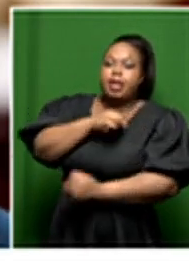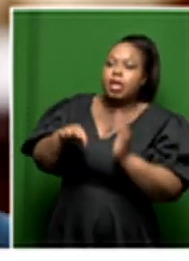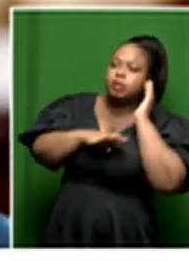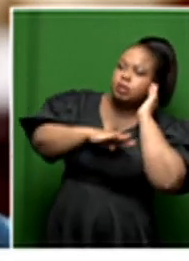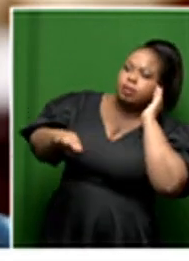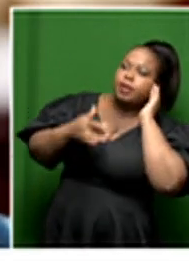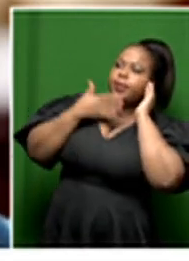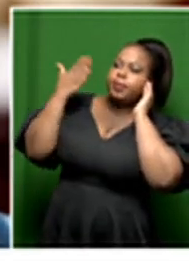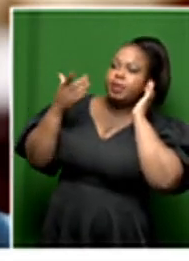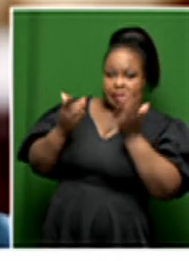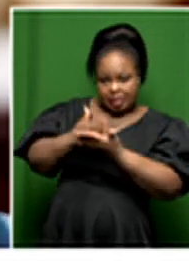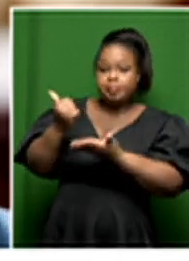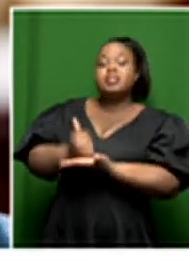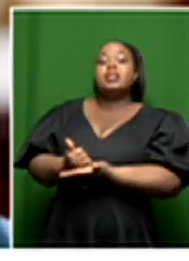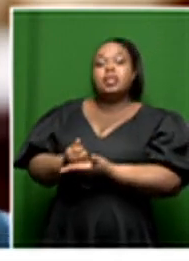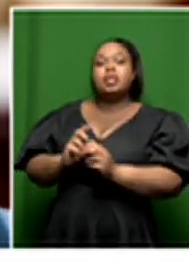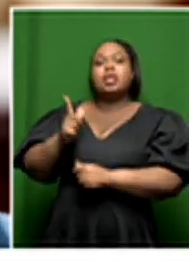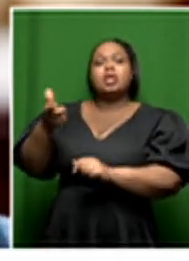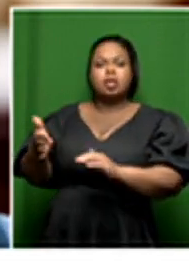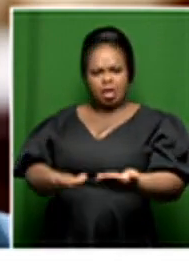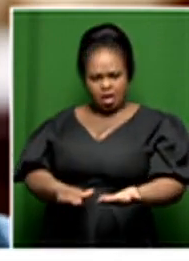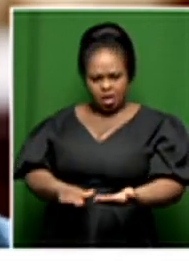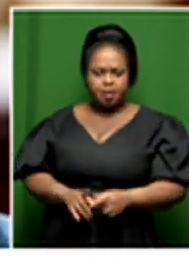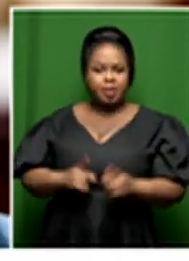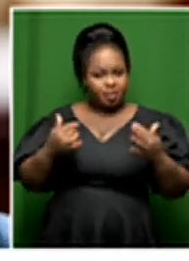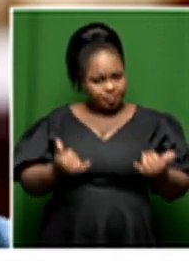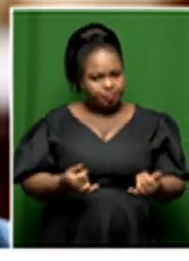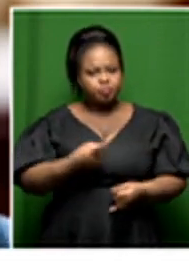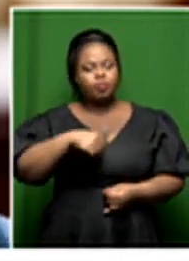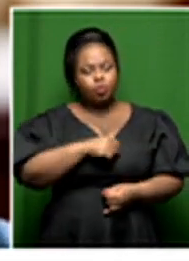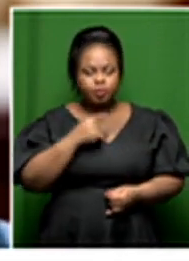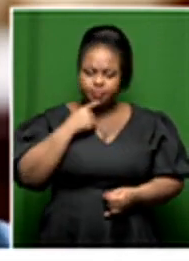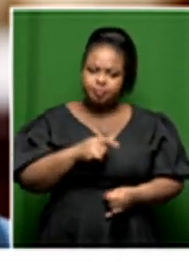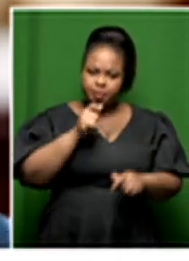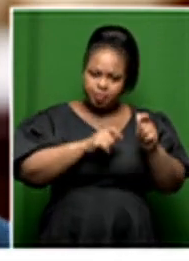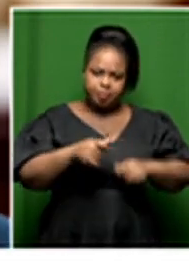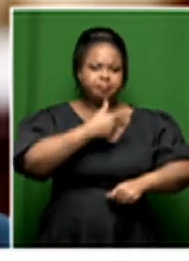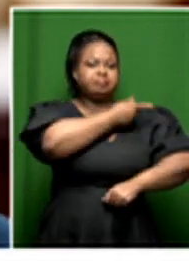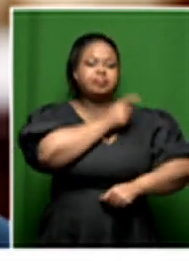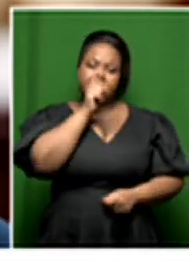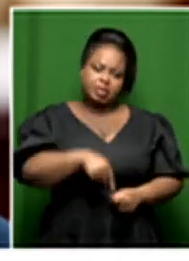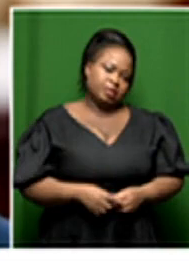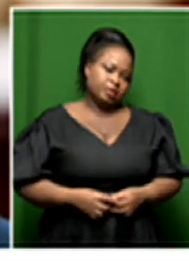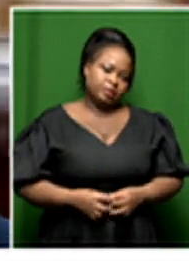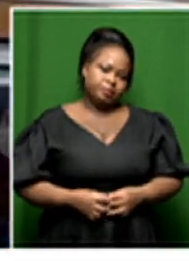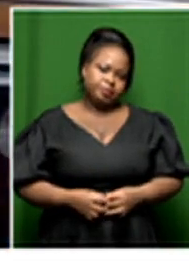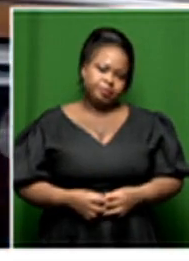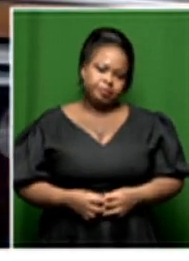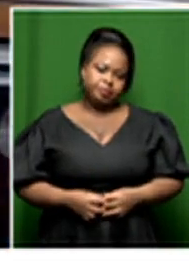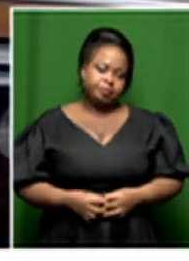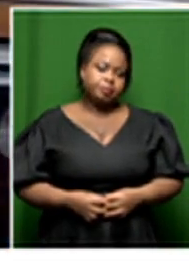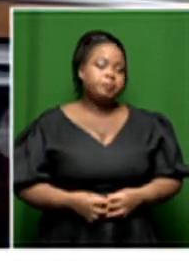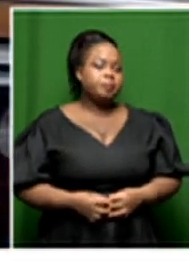World Health Organization's line, is we need to get people vaccinated. And that's, I